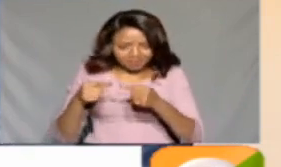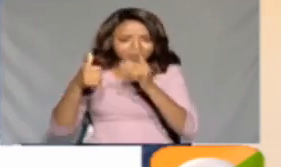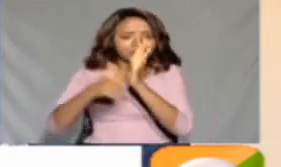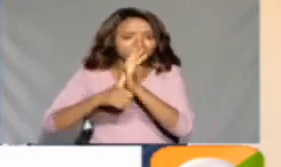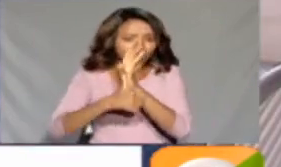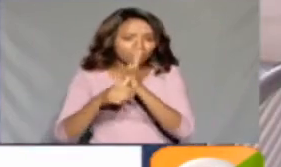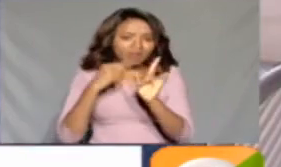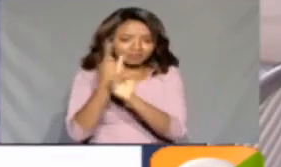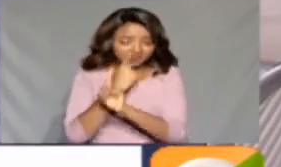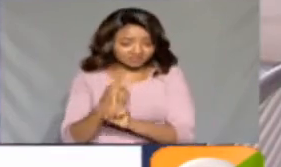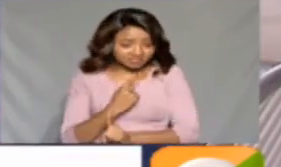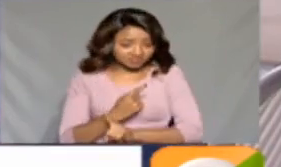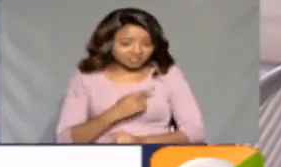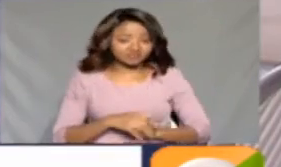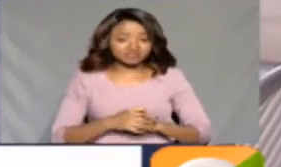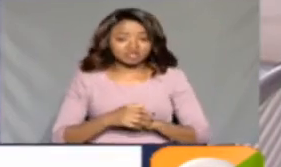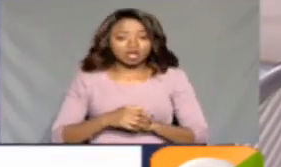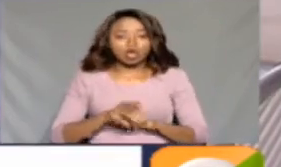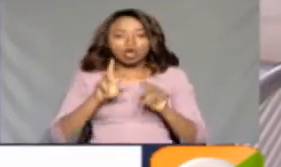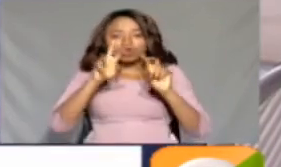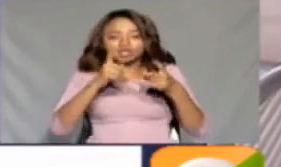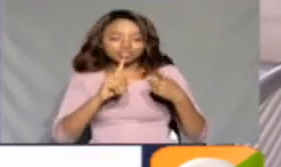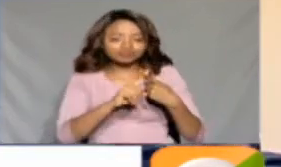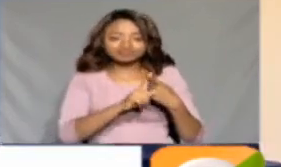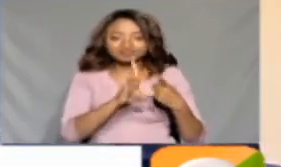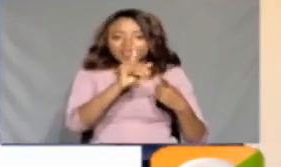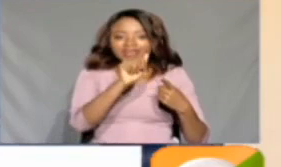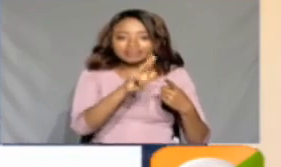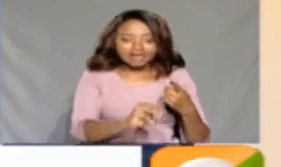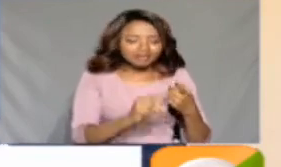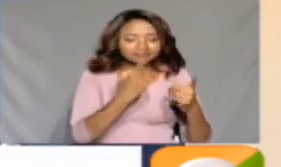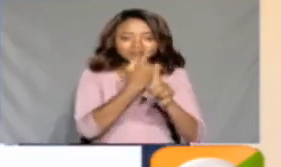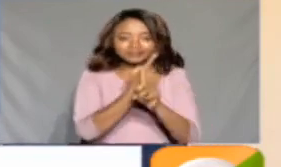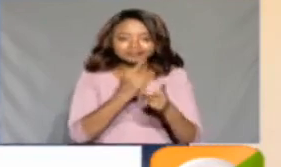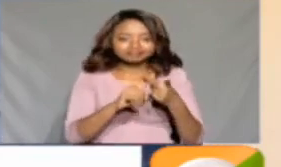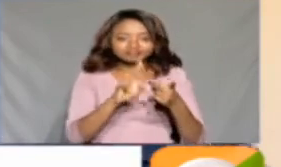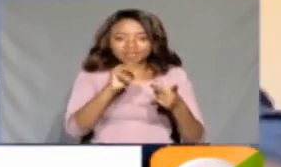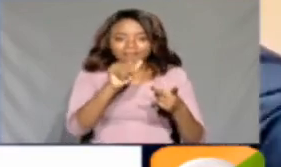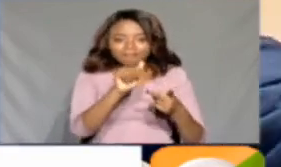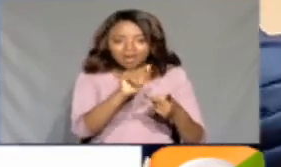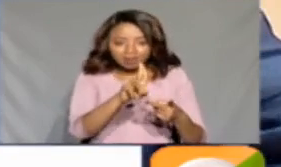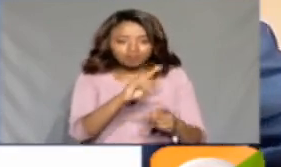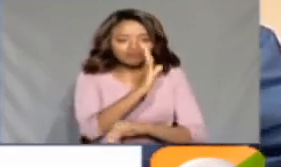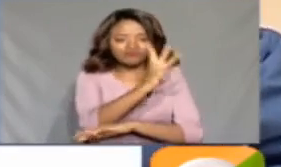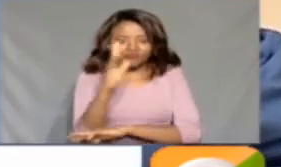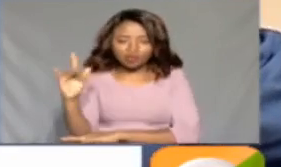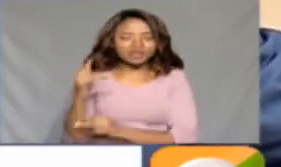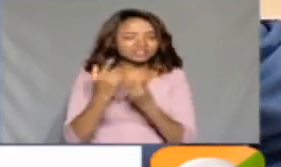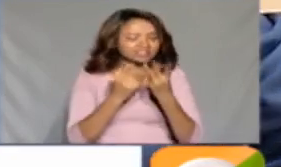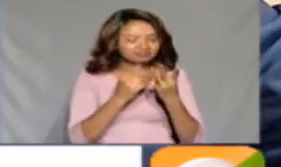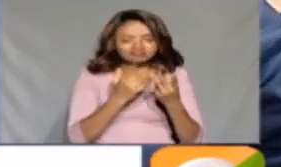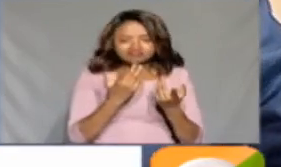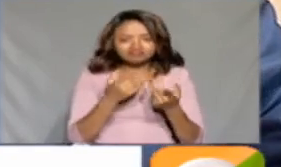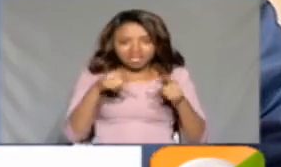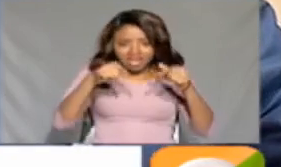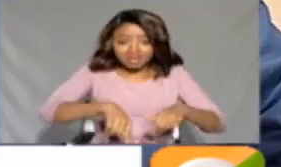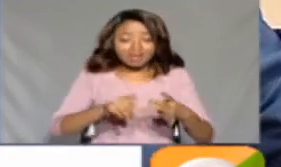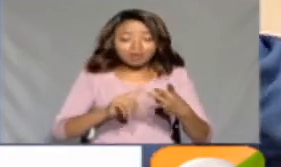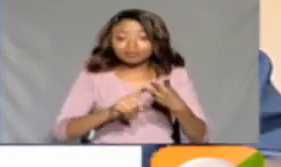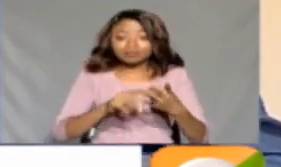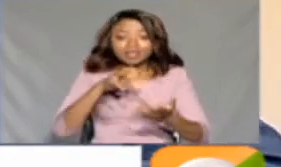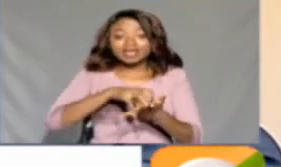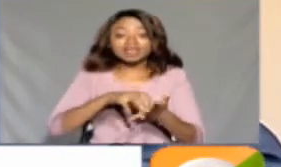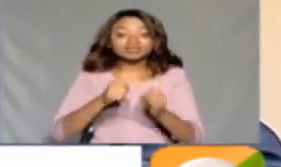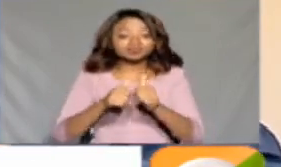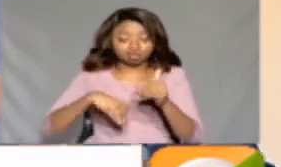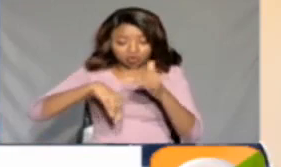You're the one against the president on issues like the Arora Dam, like Kemarer Dam, like Mau. In this particular case, on Mariga. Okay.